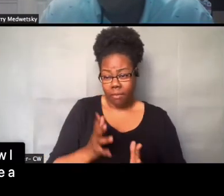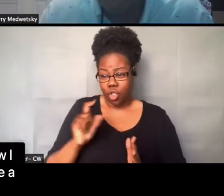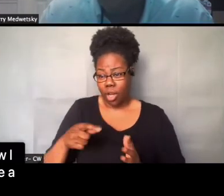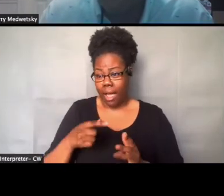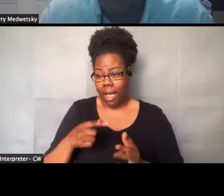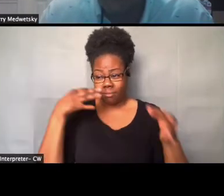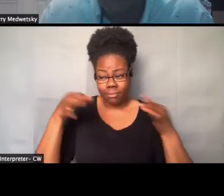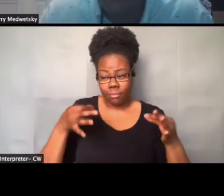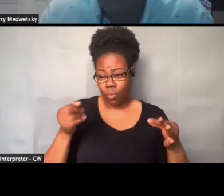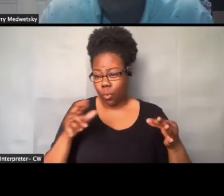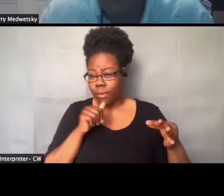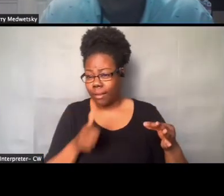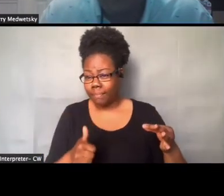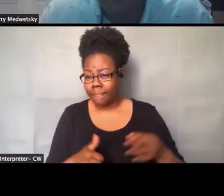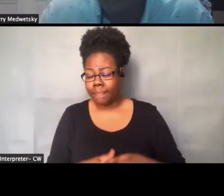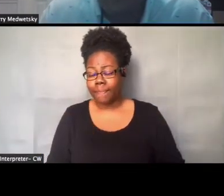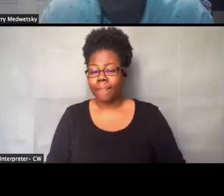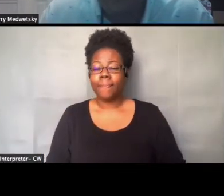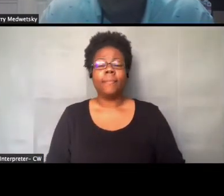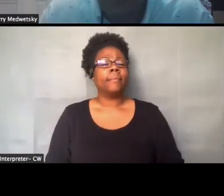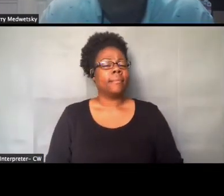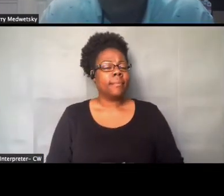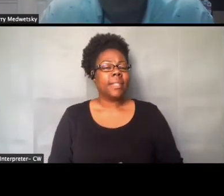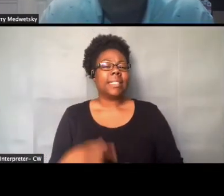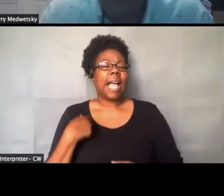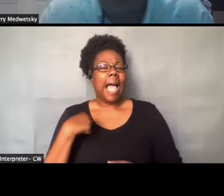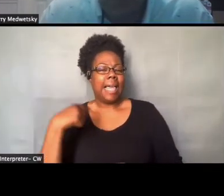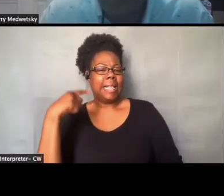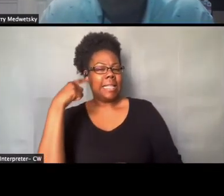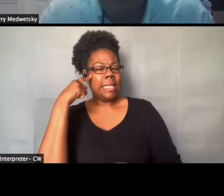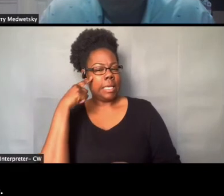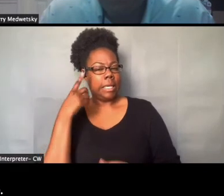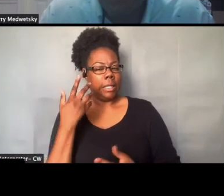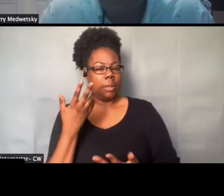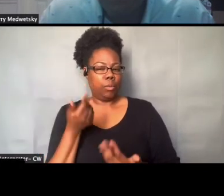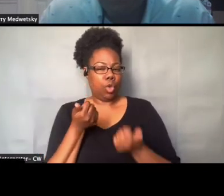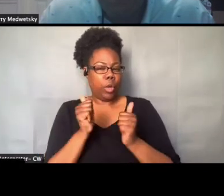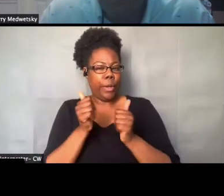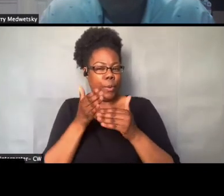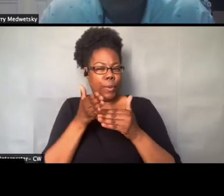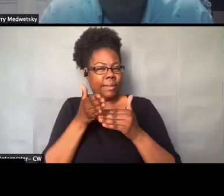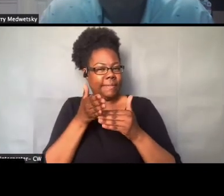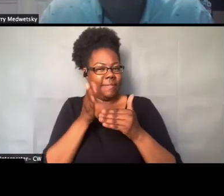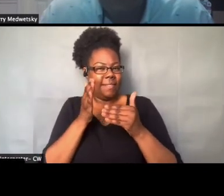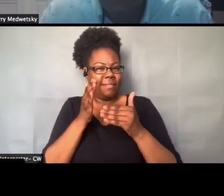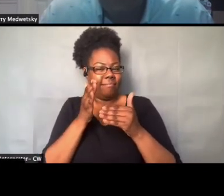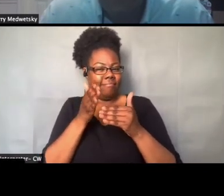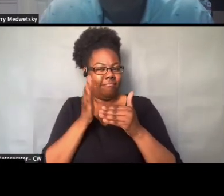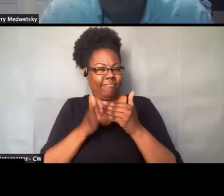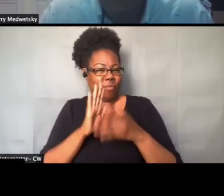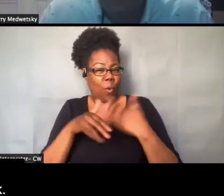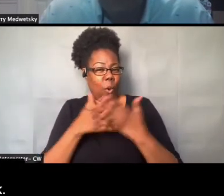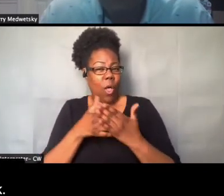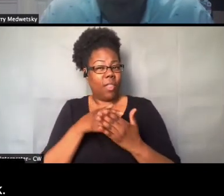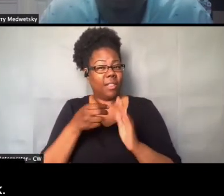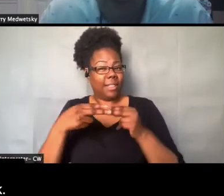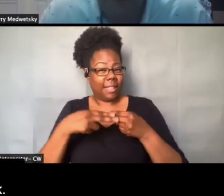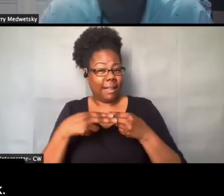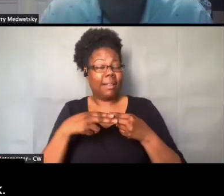I think, we should probably try to finish with your slides and then take a short break.